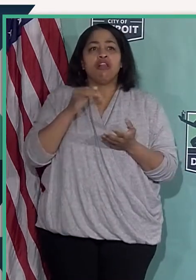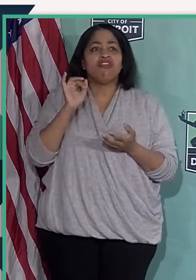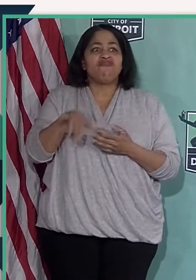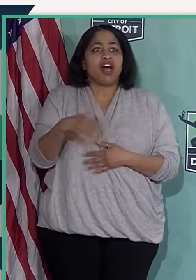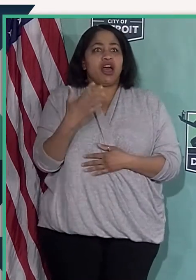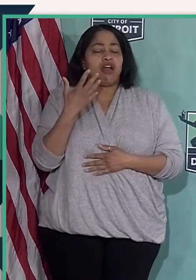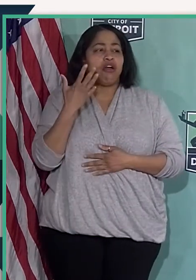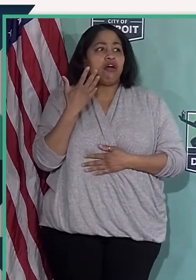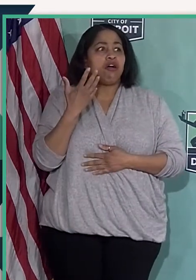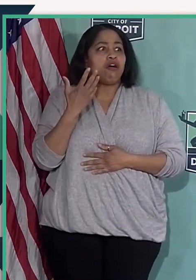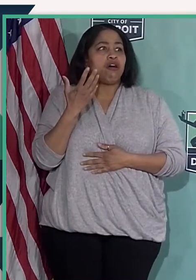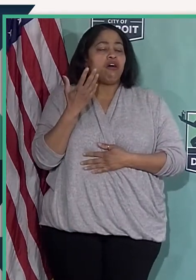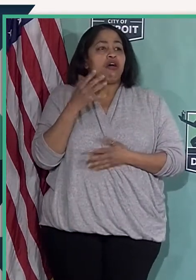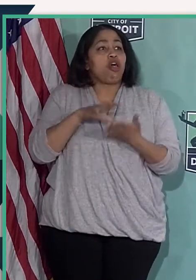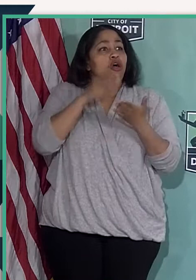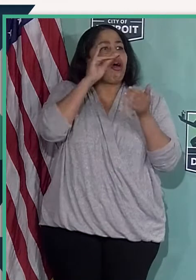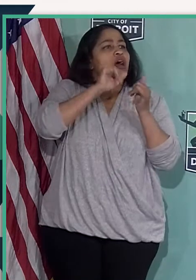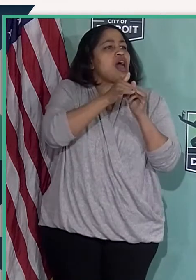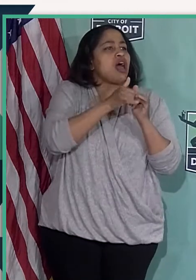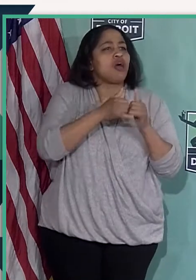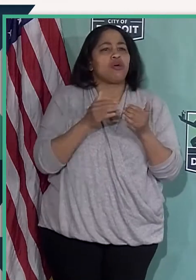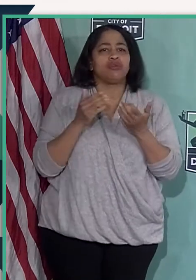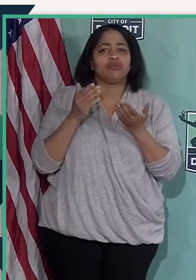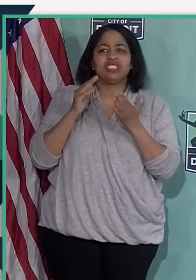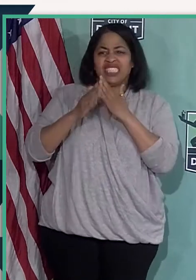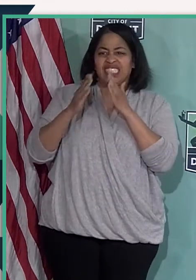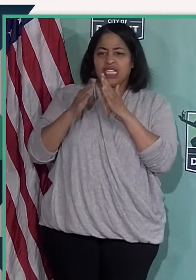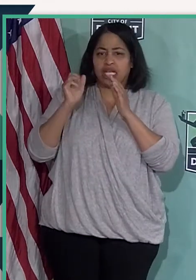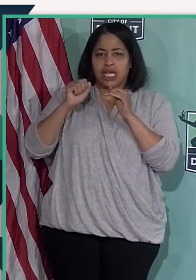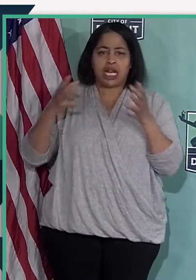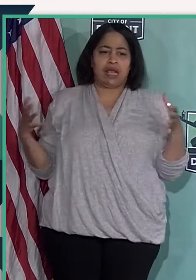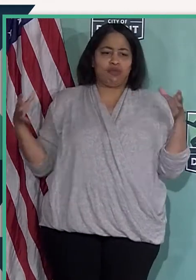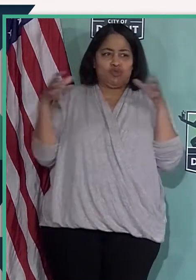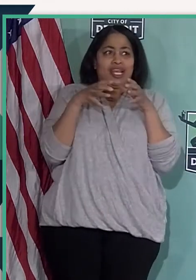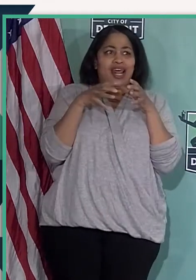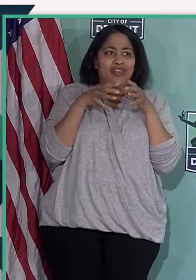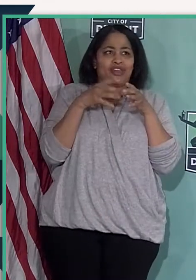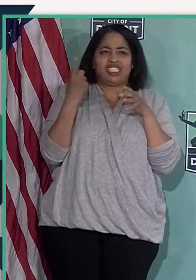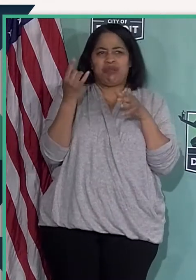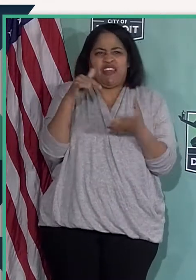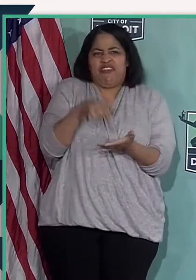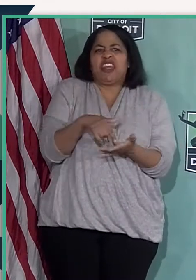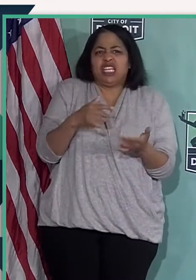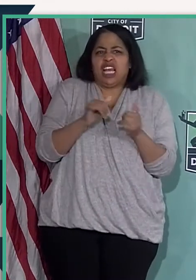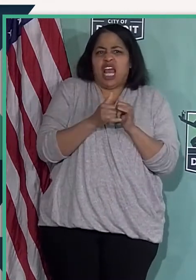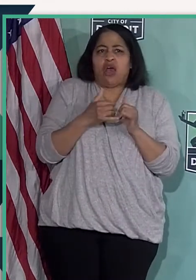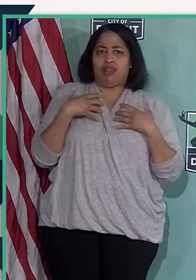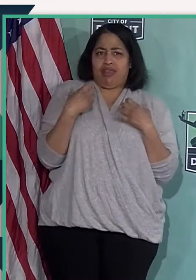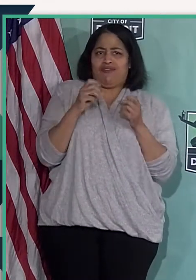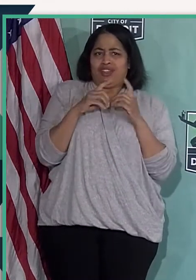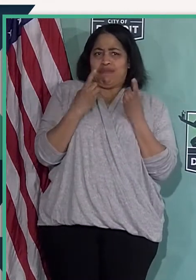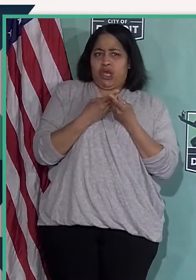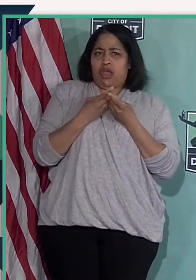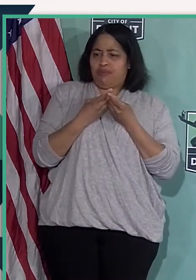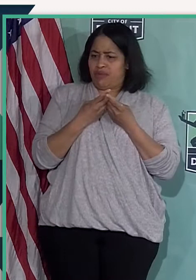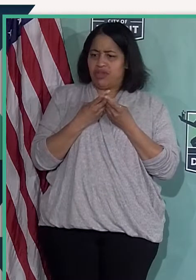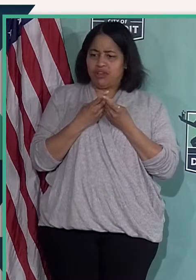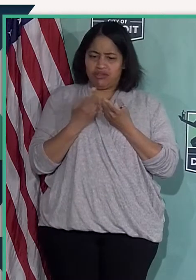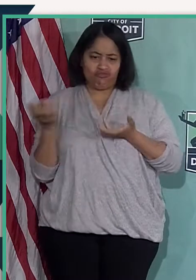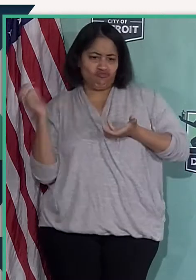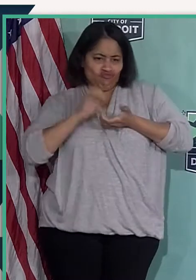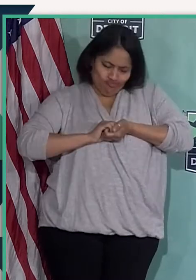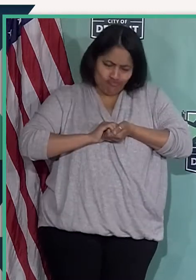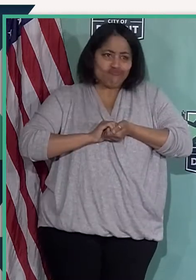was learn how the city comes together for something like this, how the health department do alliances